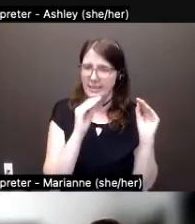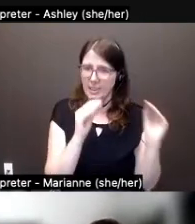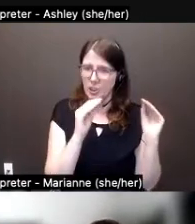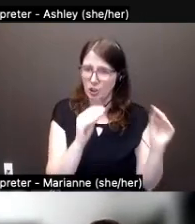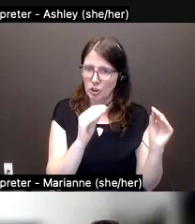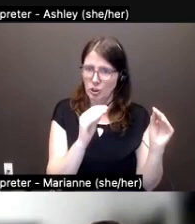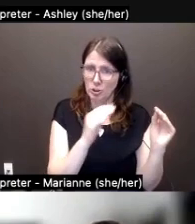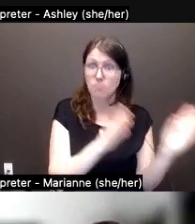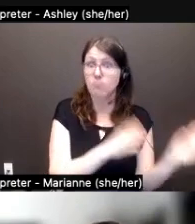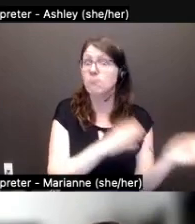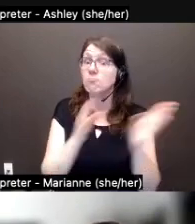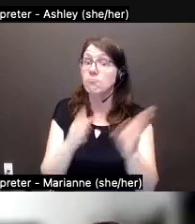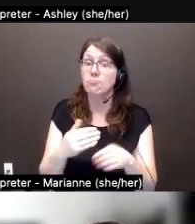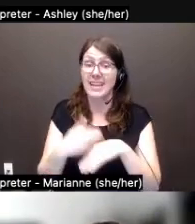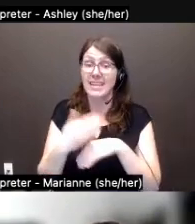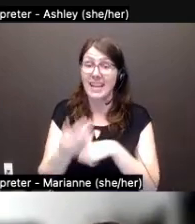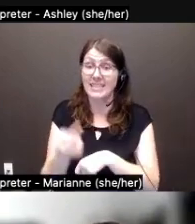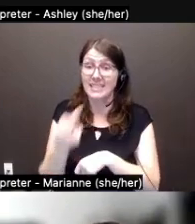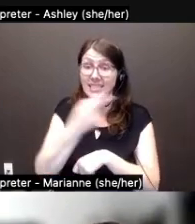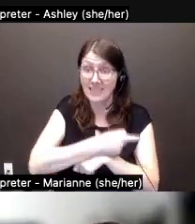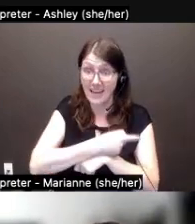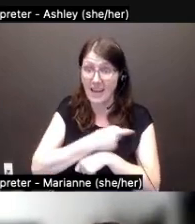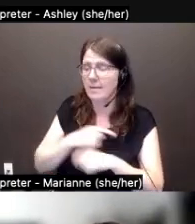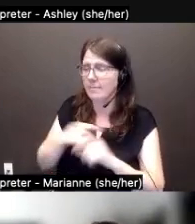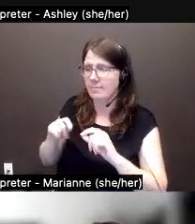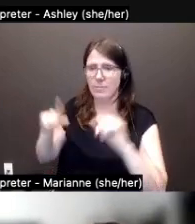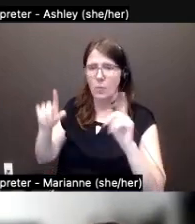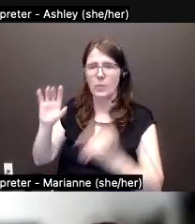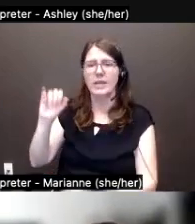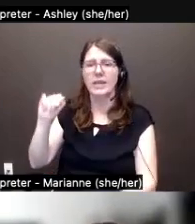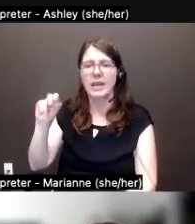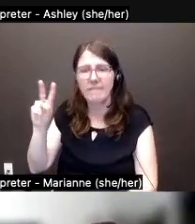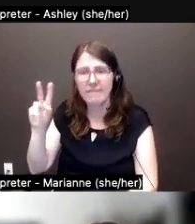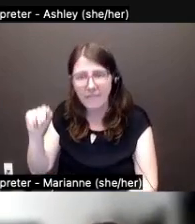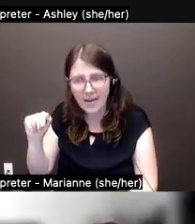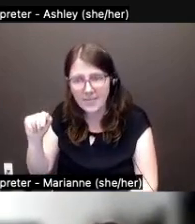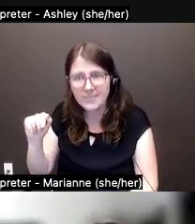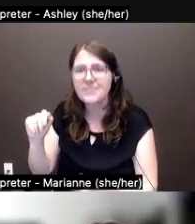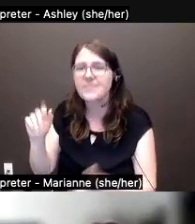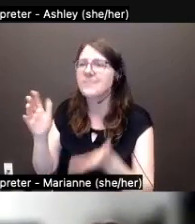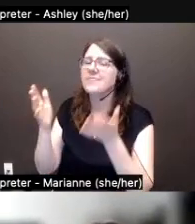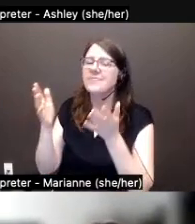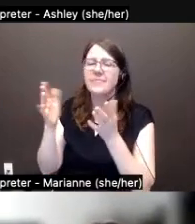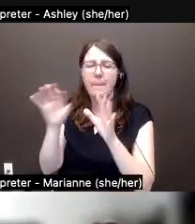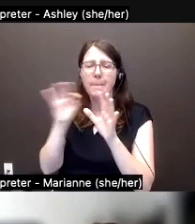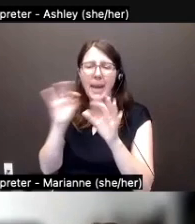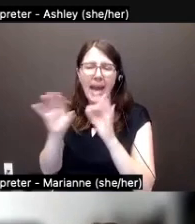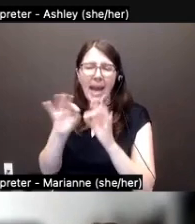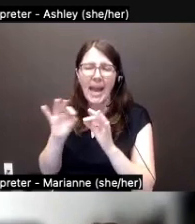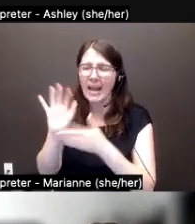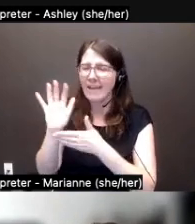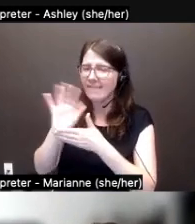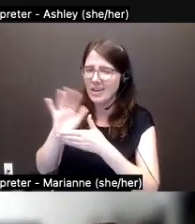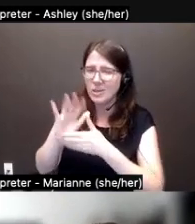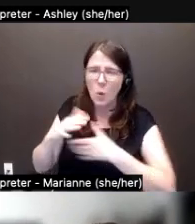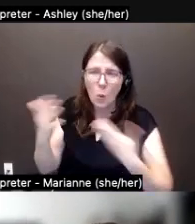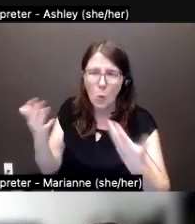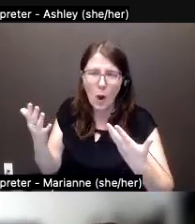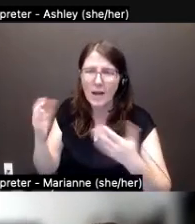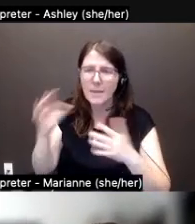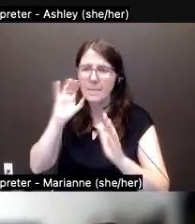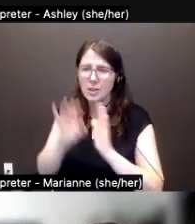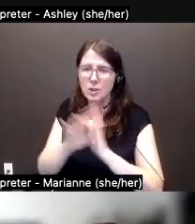video, putting in the videos and the fonts, working on all of that. And then another day, I will just work